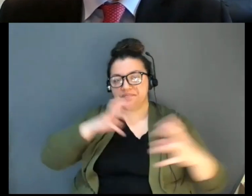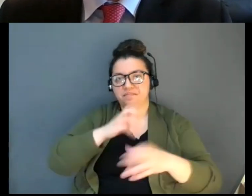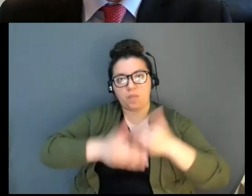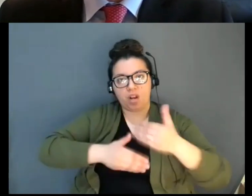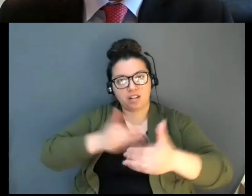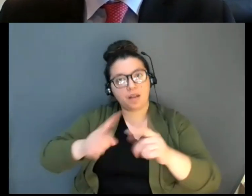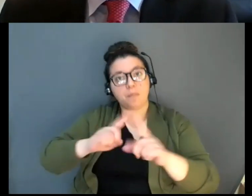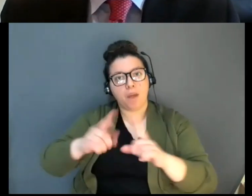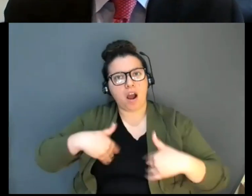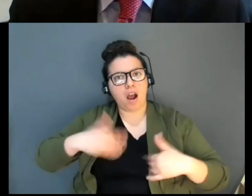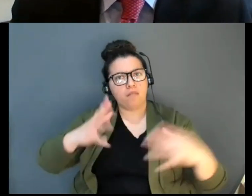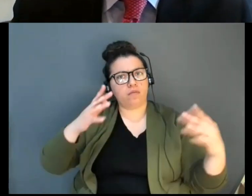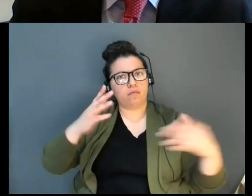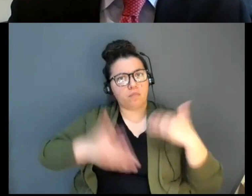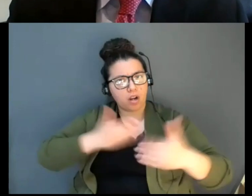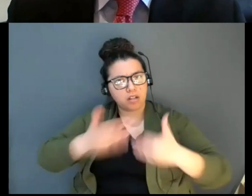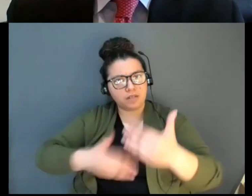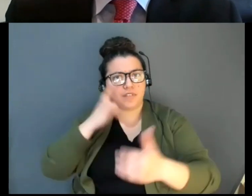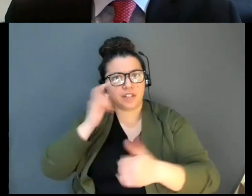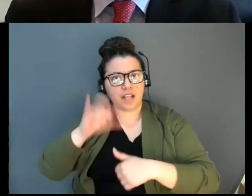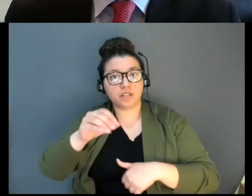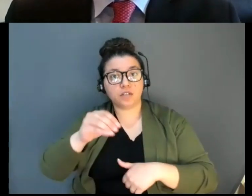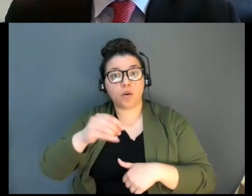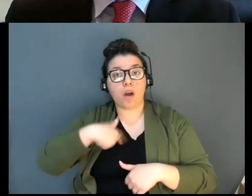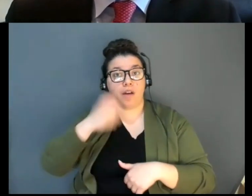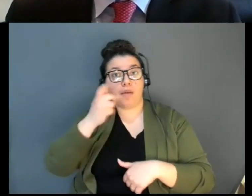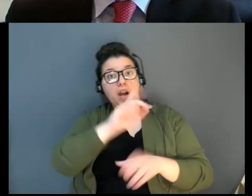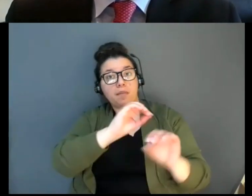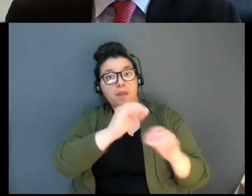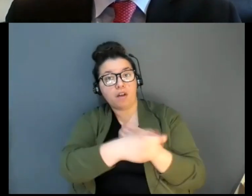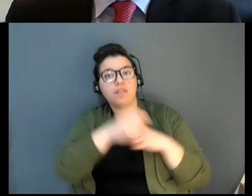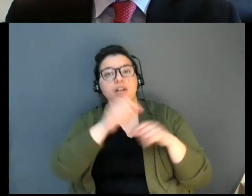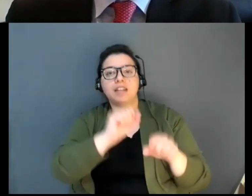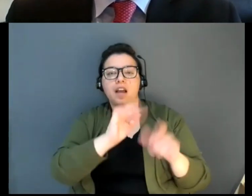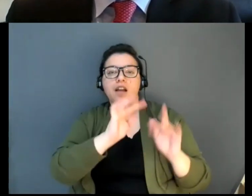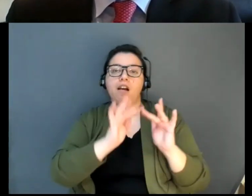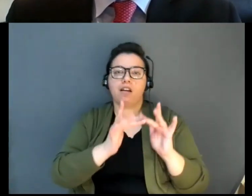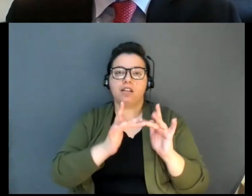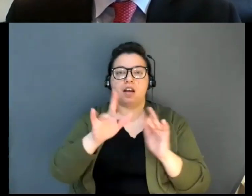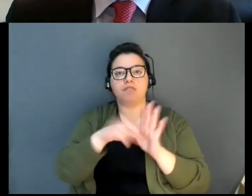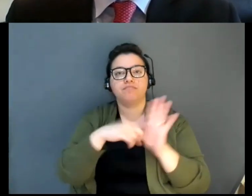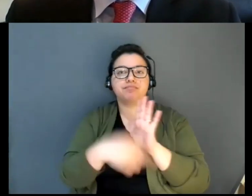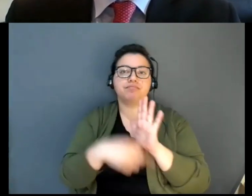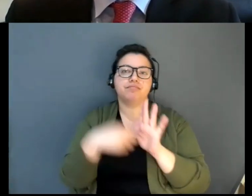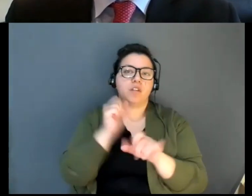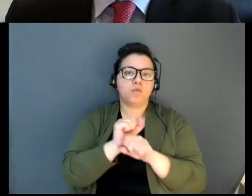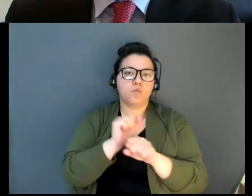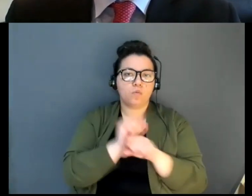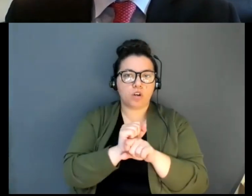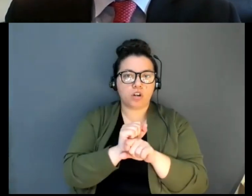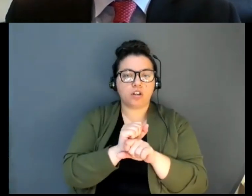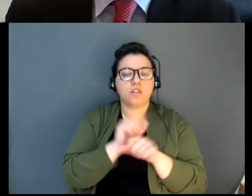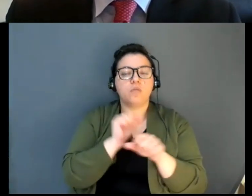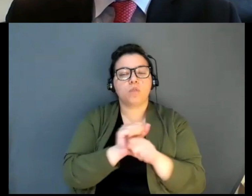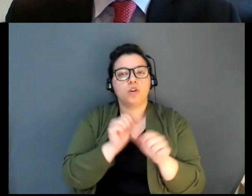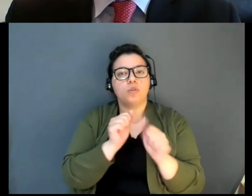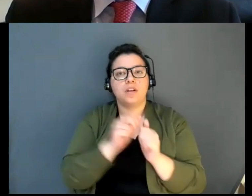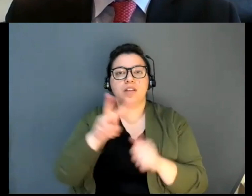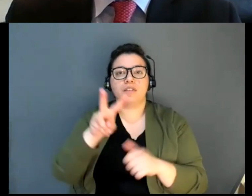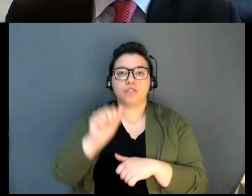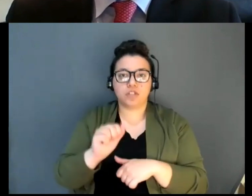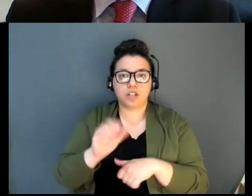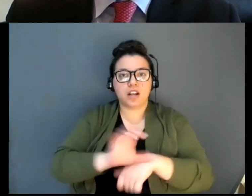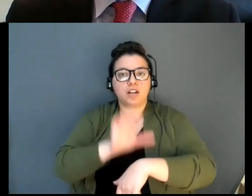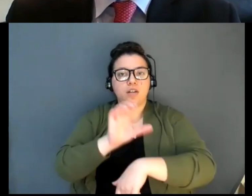get back to my office, I get to do some online defamation work and do what's under the Virginia Computer Fraud Act. And, Wow. and